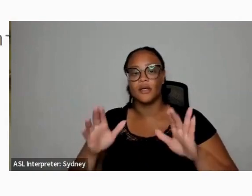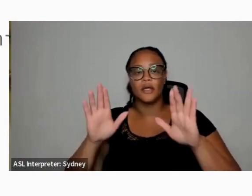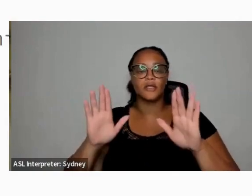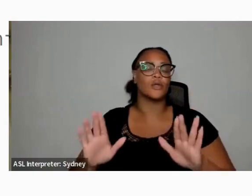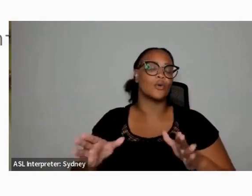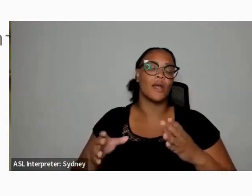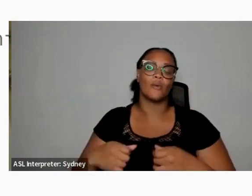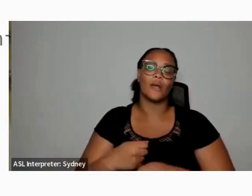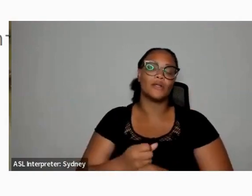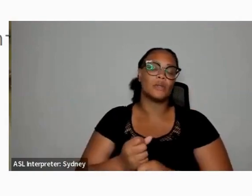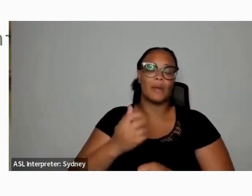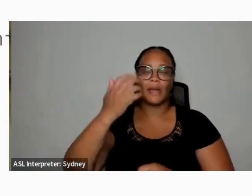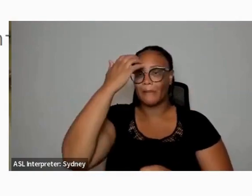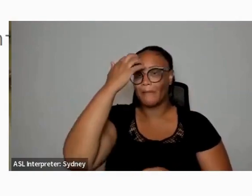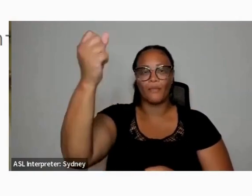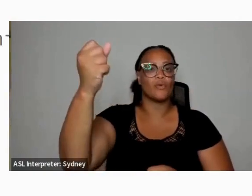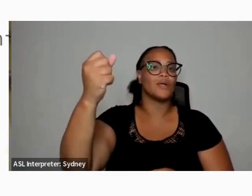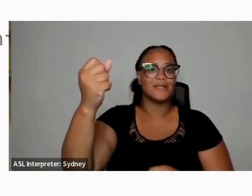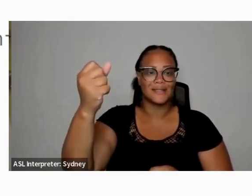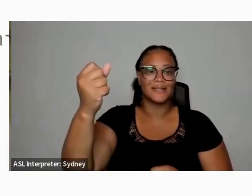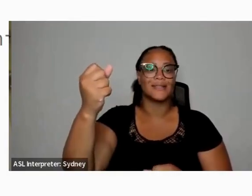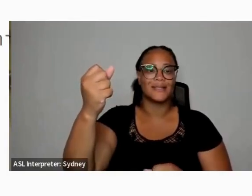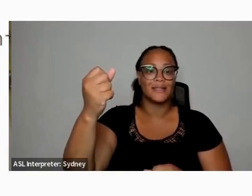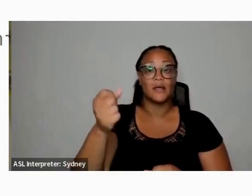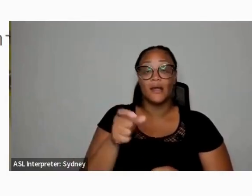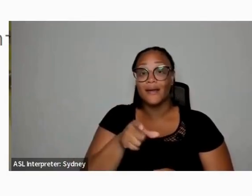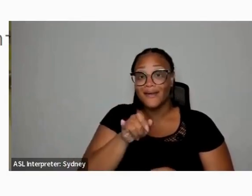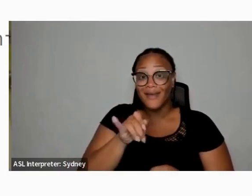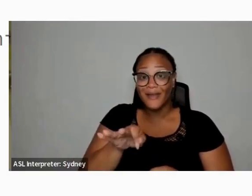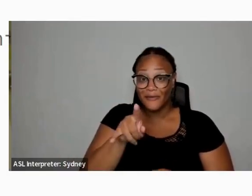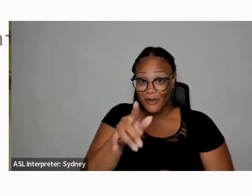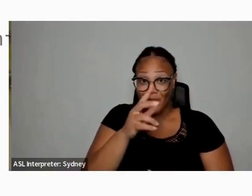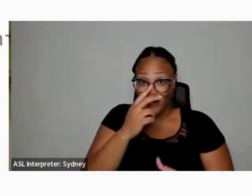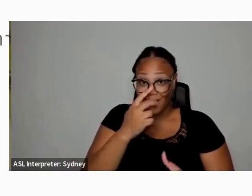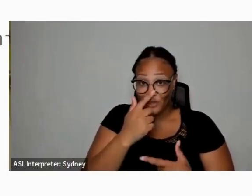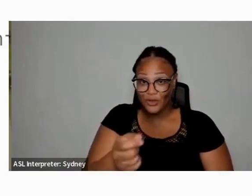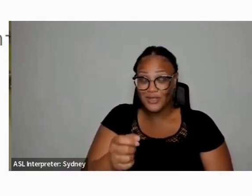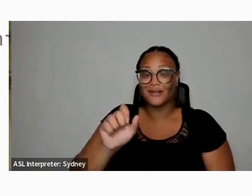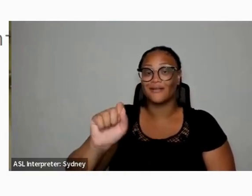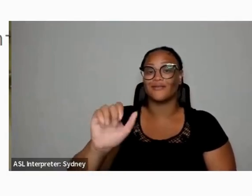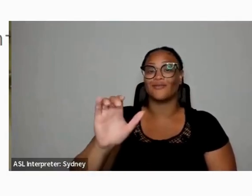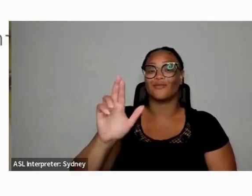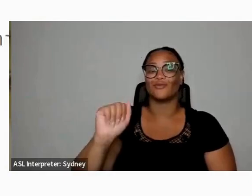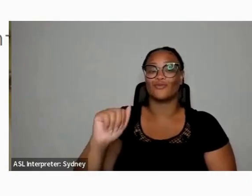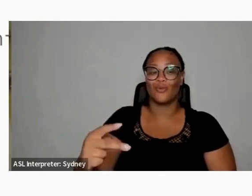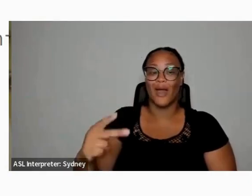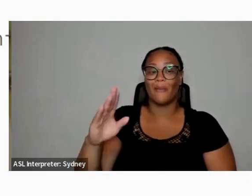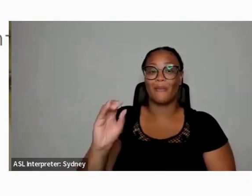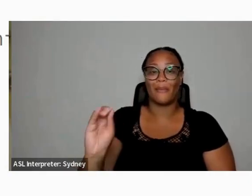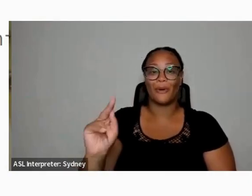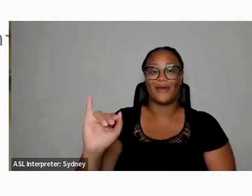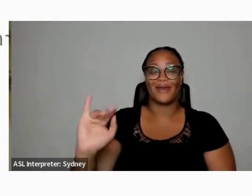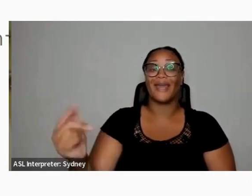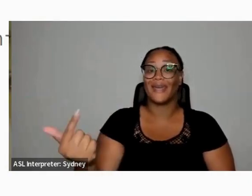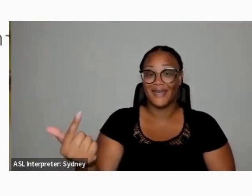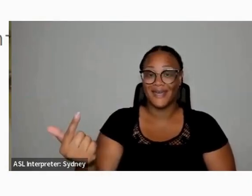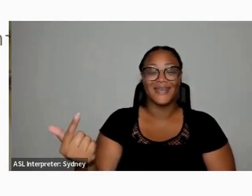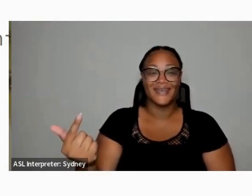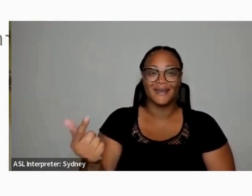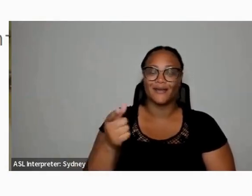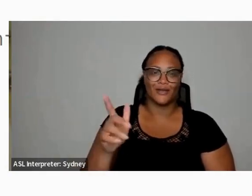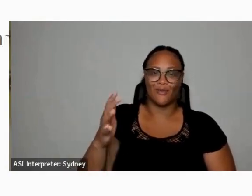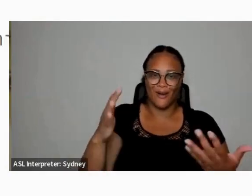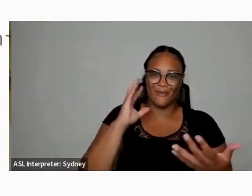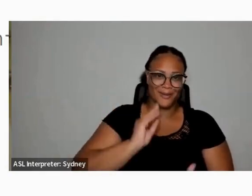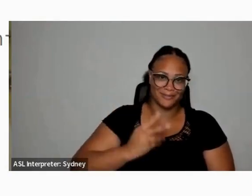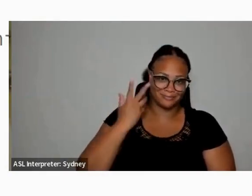a scrapbooker, you're already ahead of the game because you're creating those memory books. But they're really